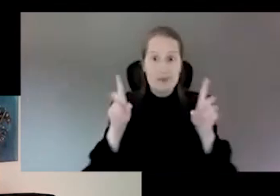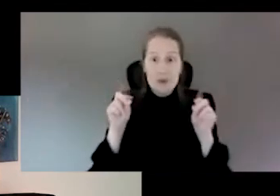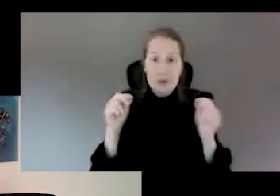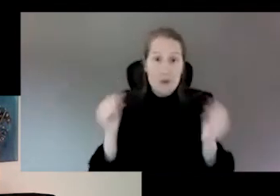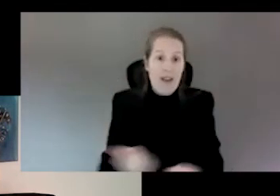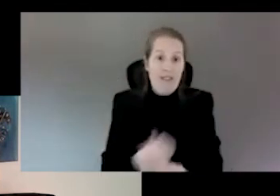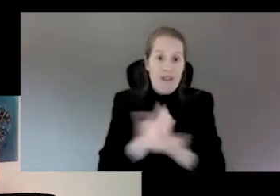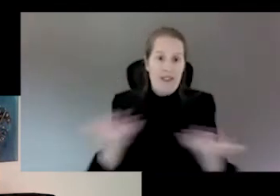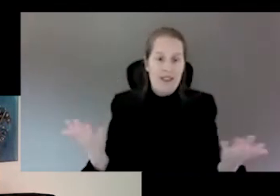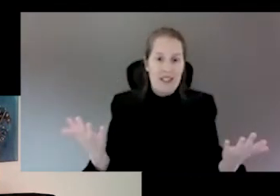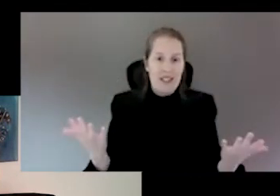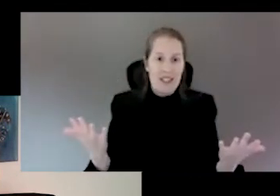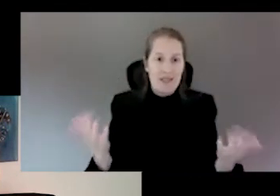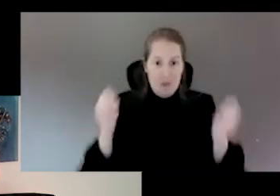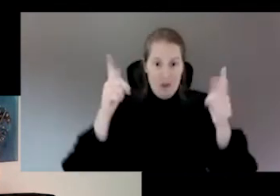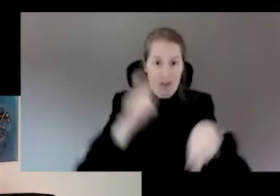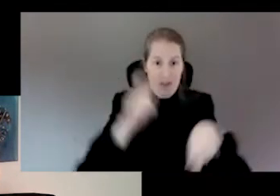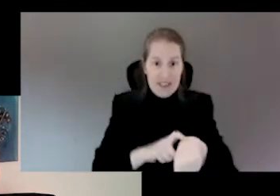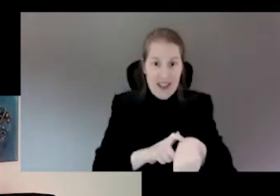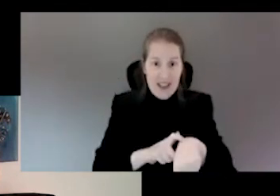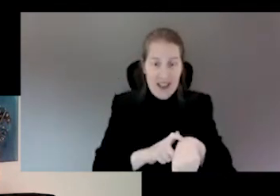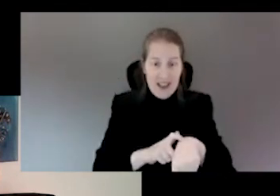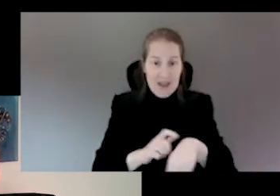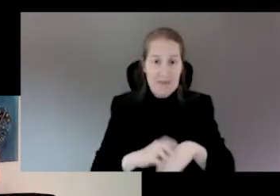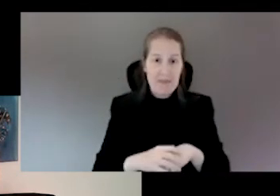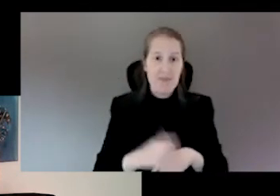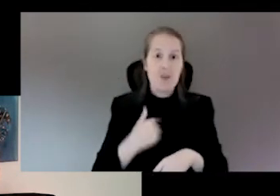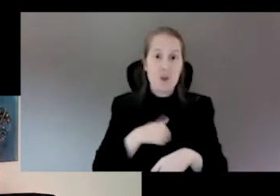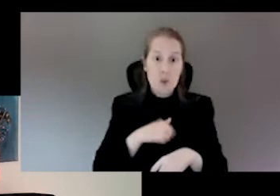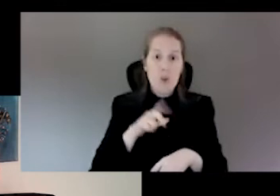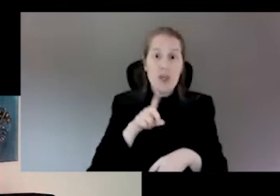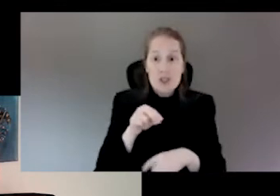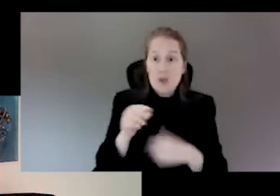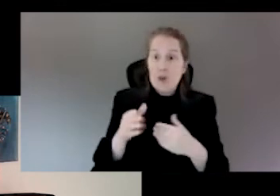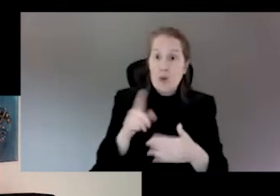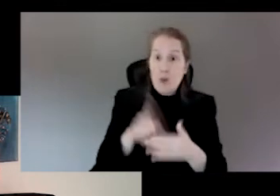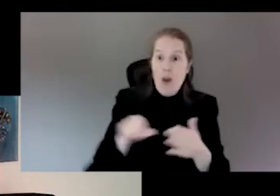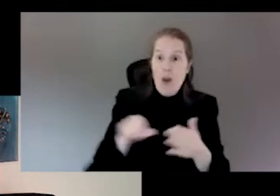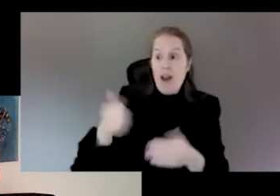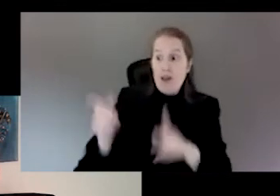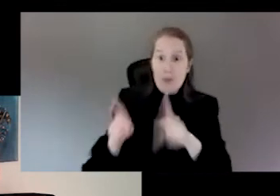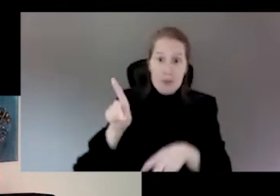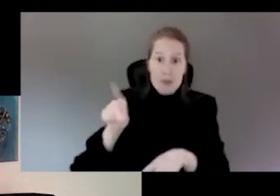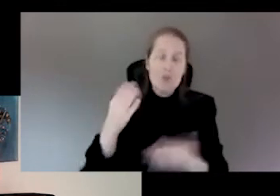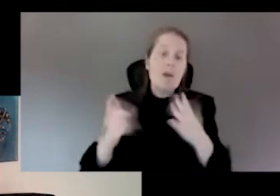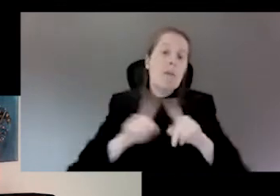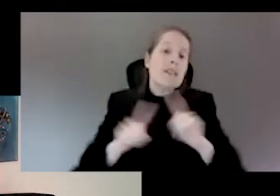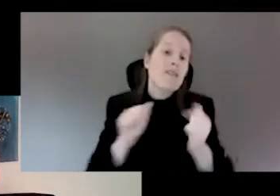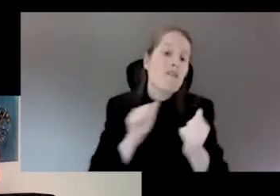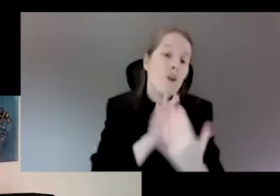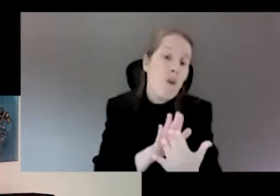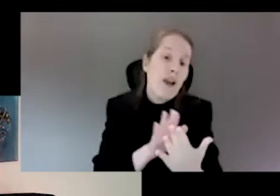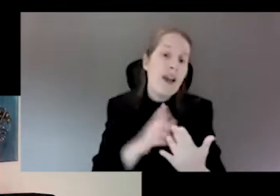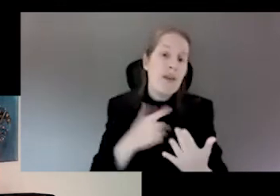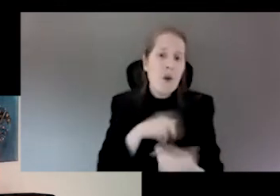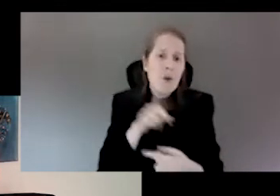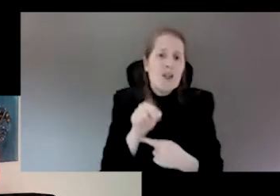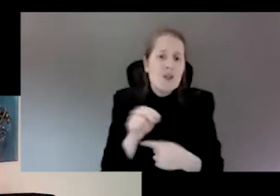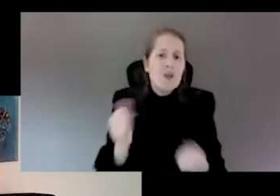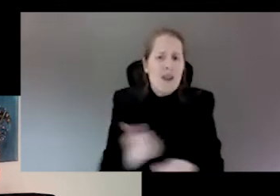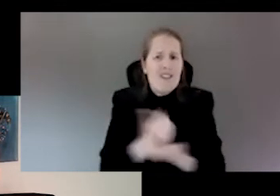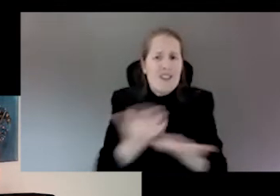all the time. We do things that everyone does, but we do it in a different way, but we do. And because we